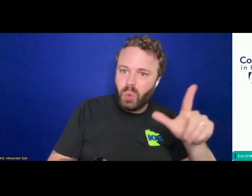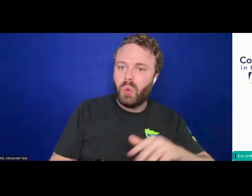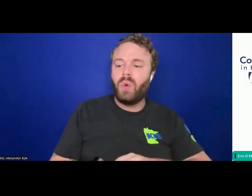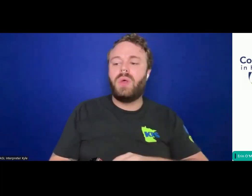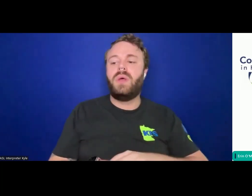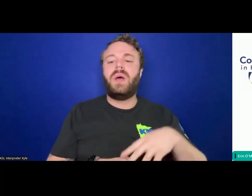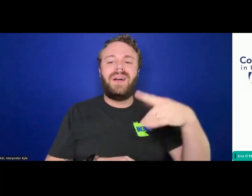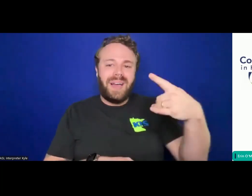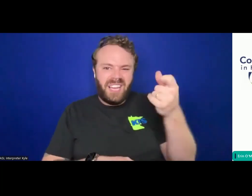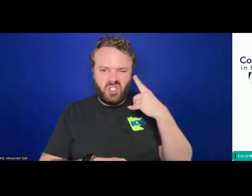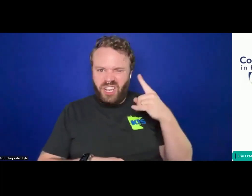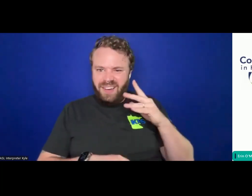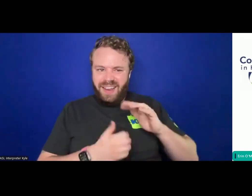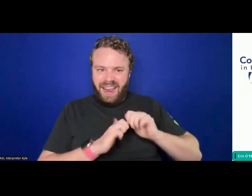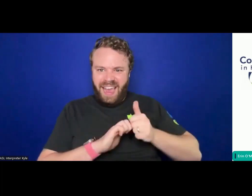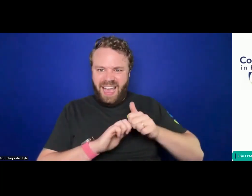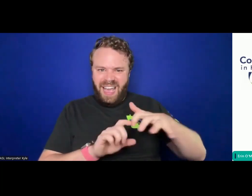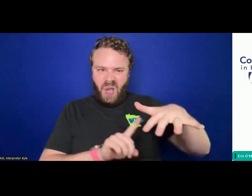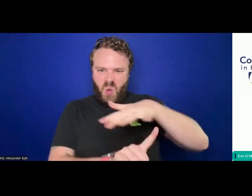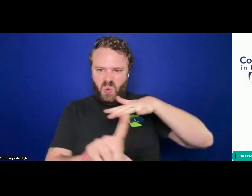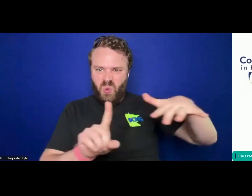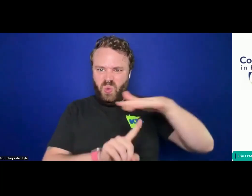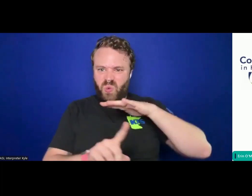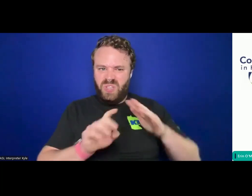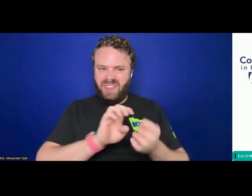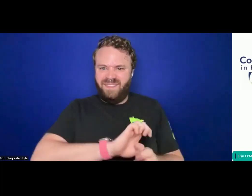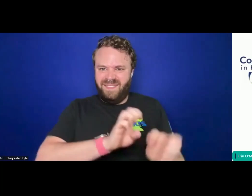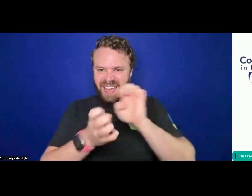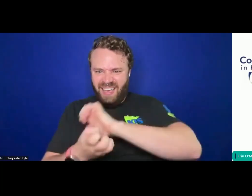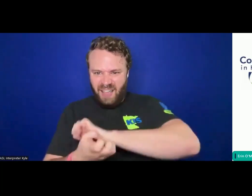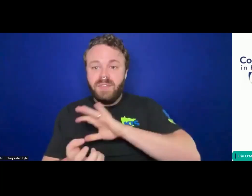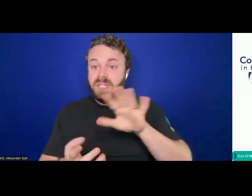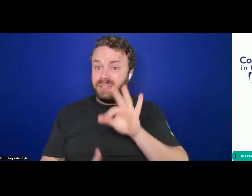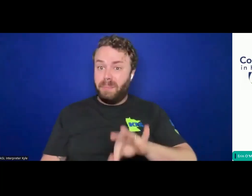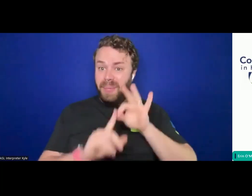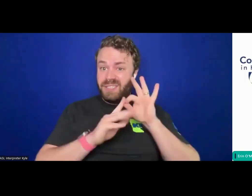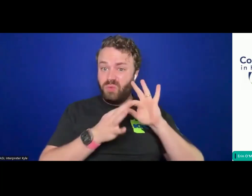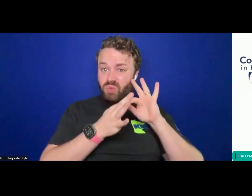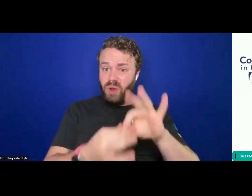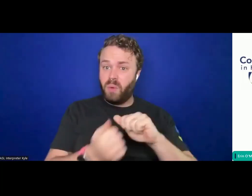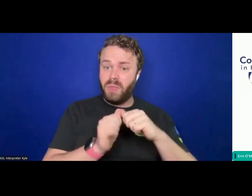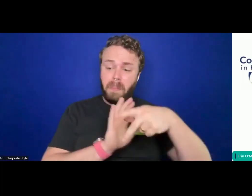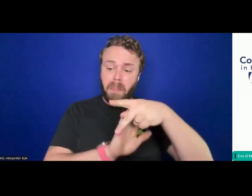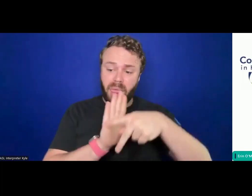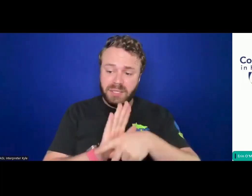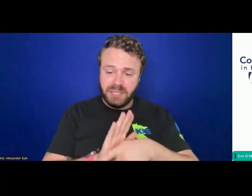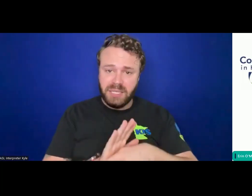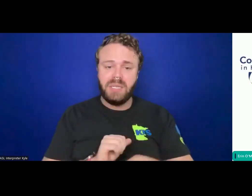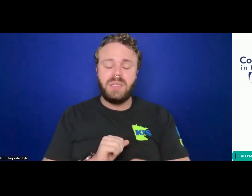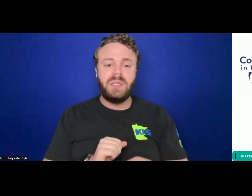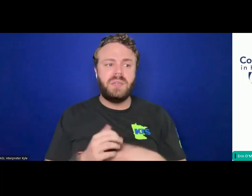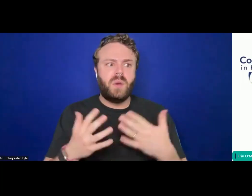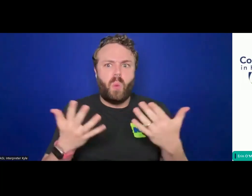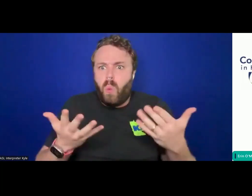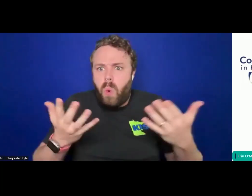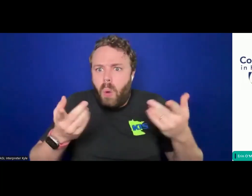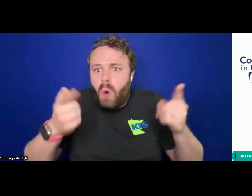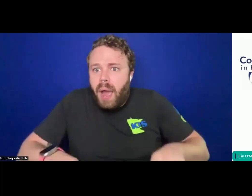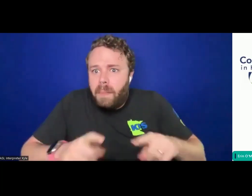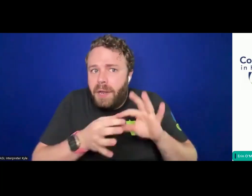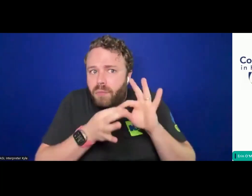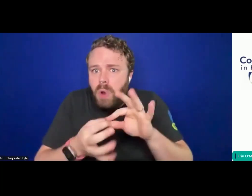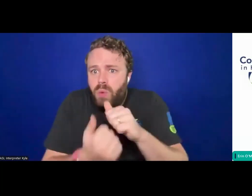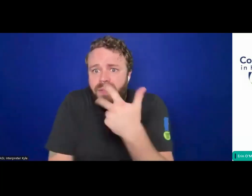evolving landscape, especially around vaccine policy, as well as just what exactly will happen this respiratory virus season, we've